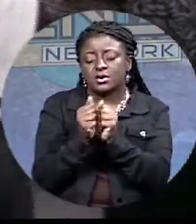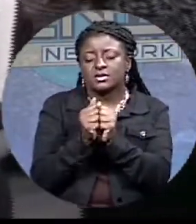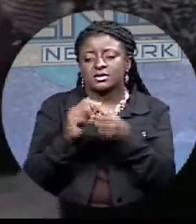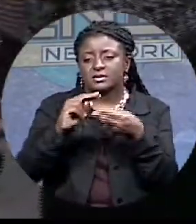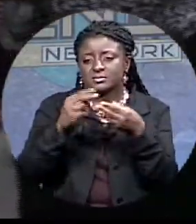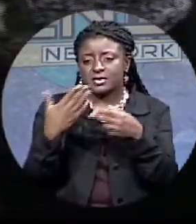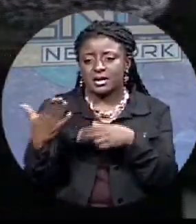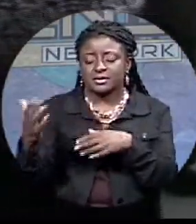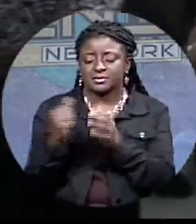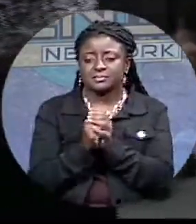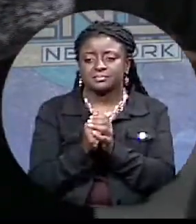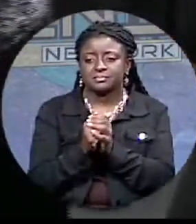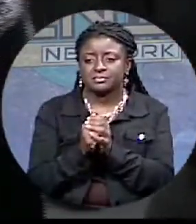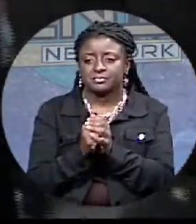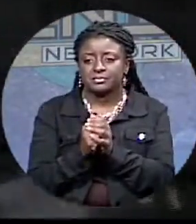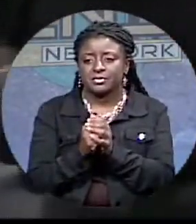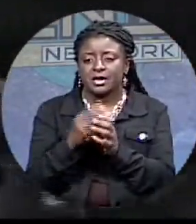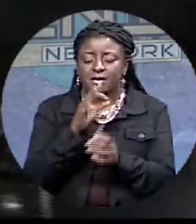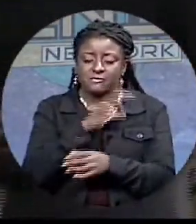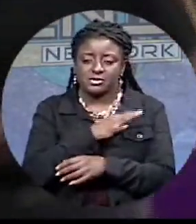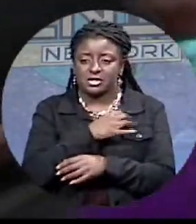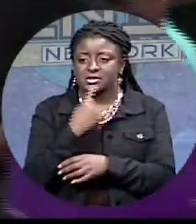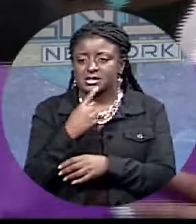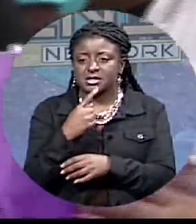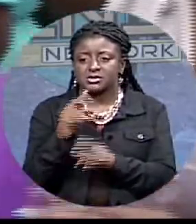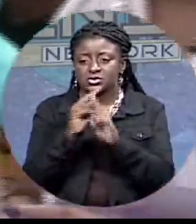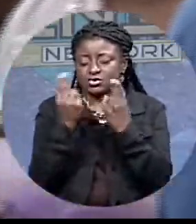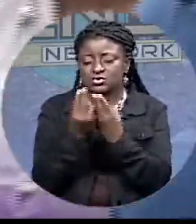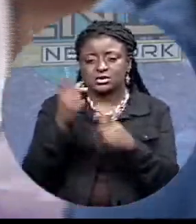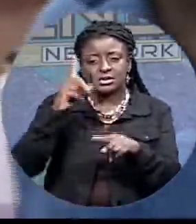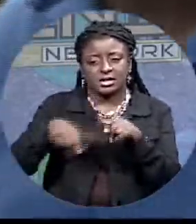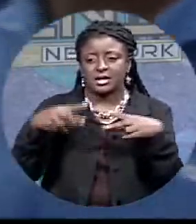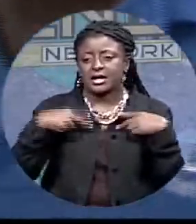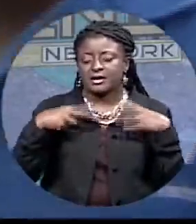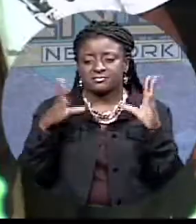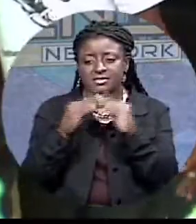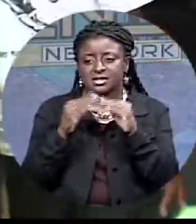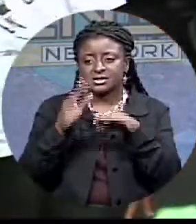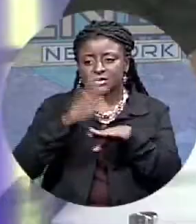said the union will not be allowed to hold meetings on school campuses during school hours.